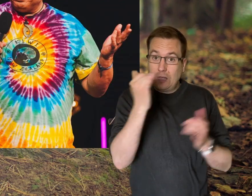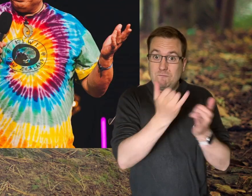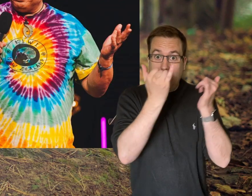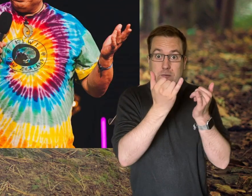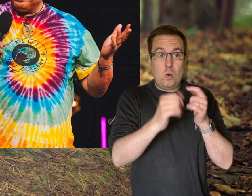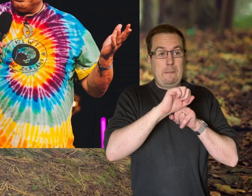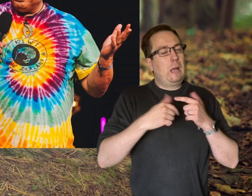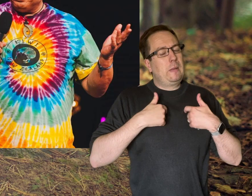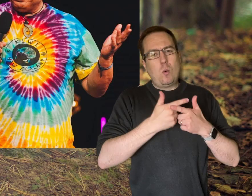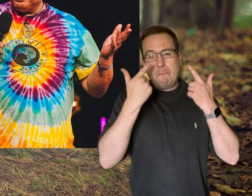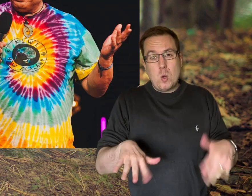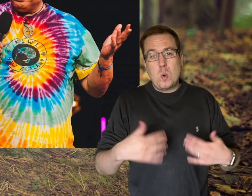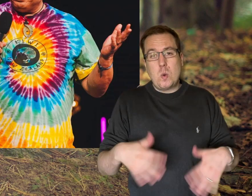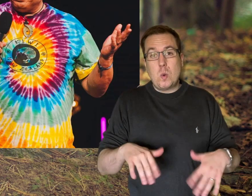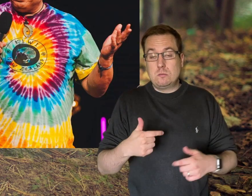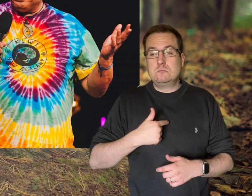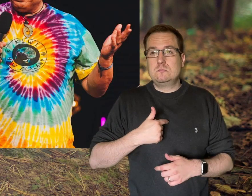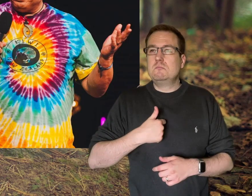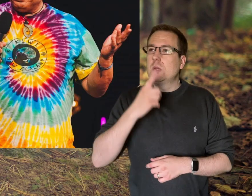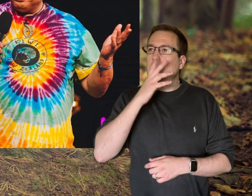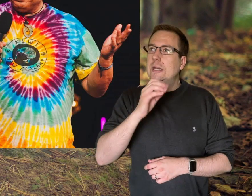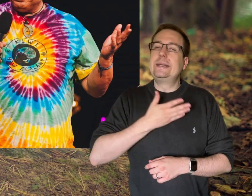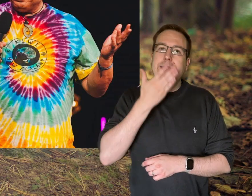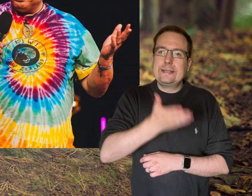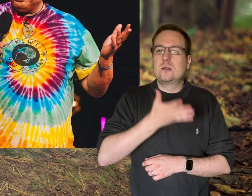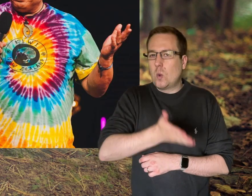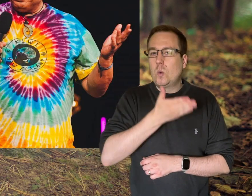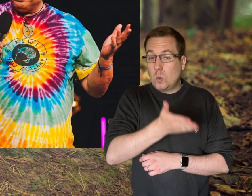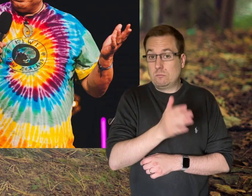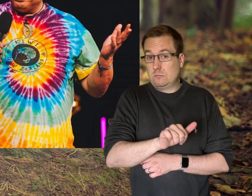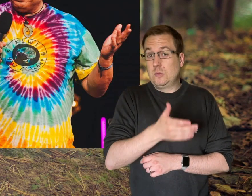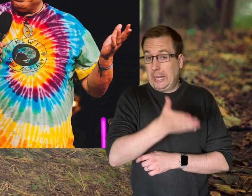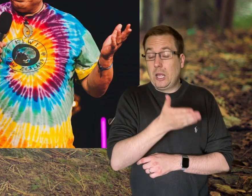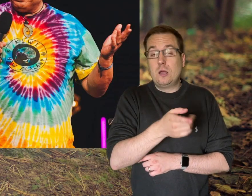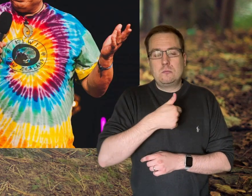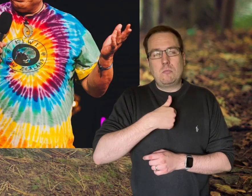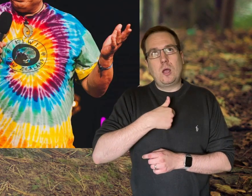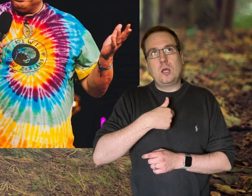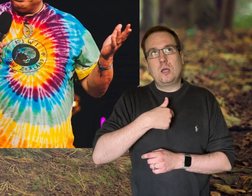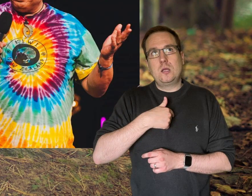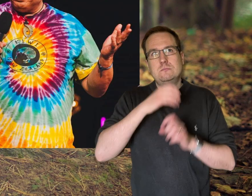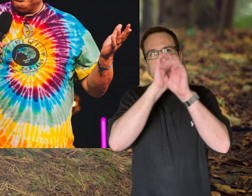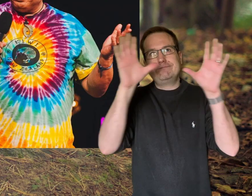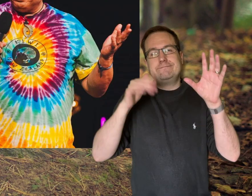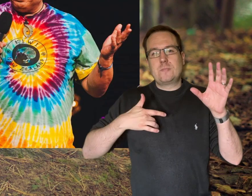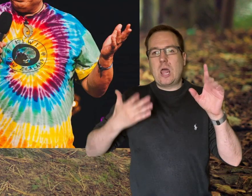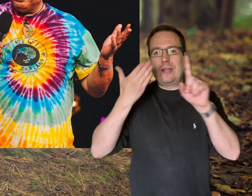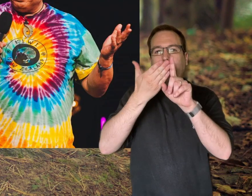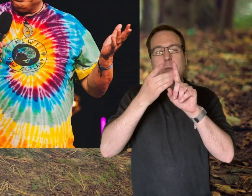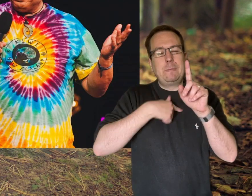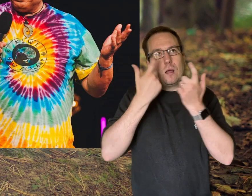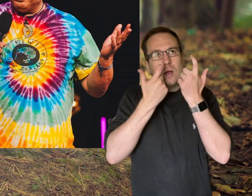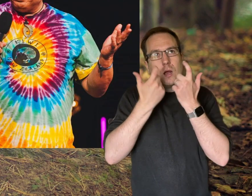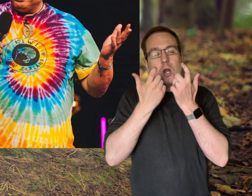impact on me, not only when I went during my 20s and they helped me figure out what to do with my life, but also